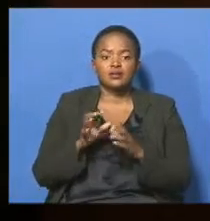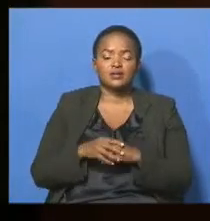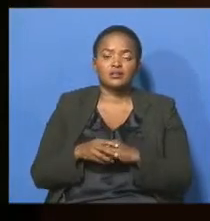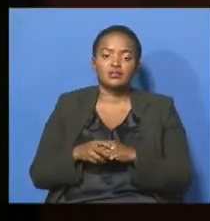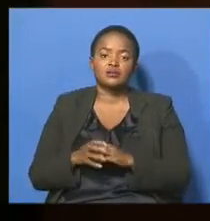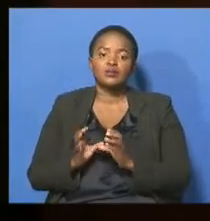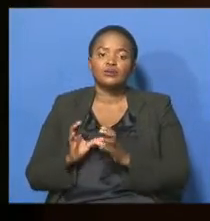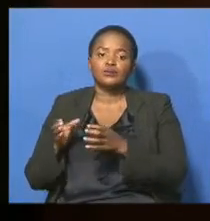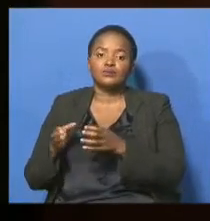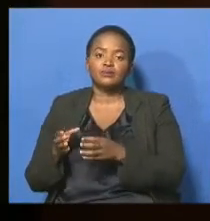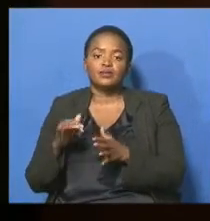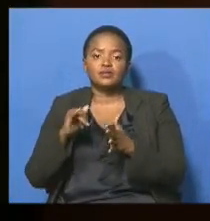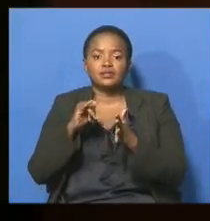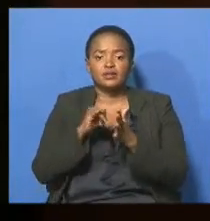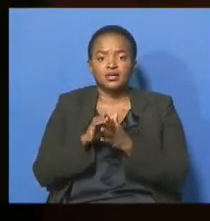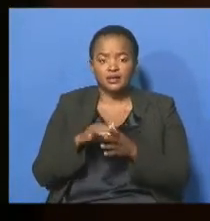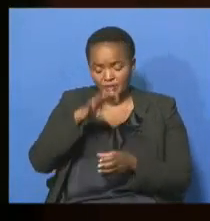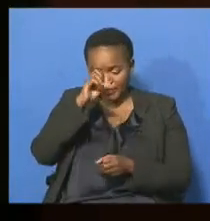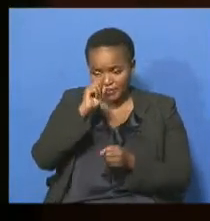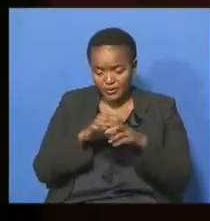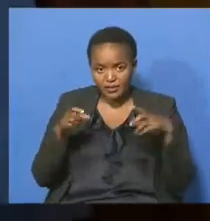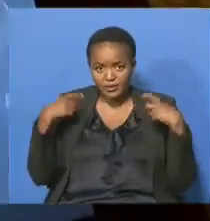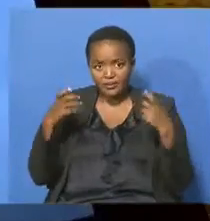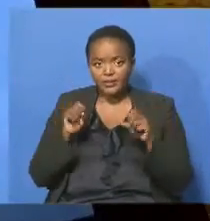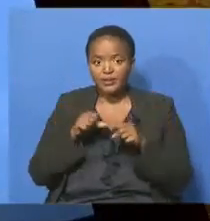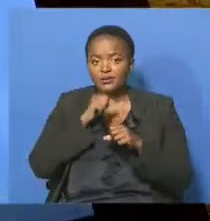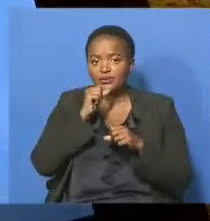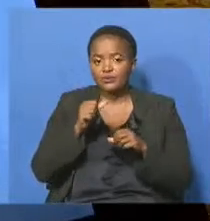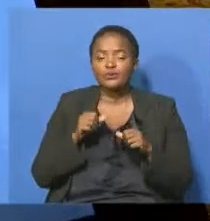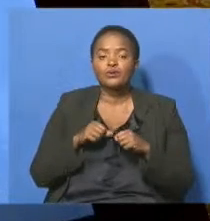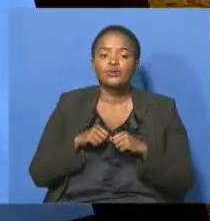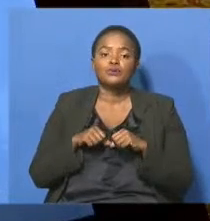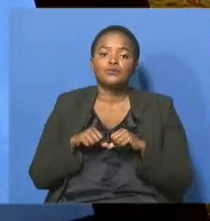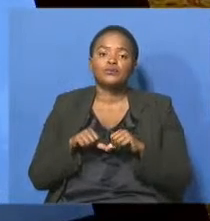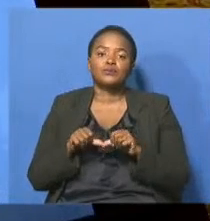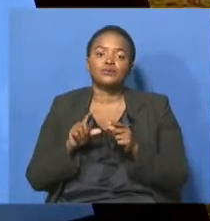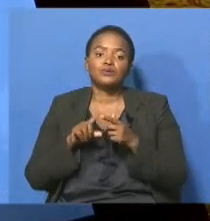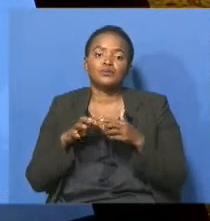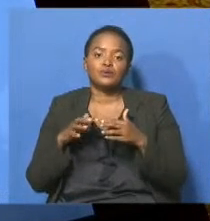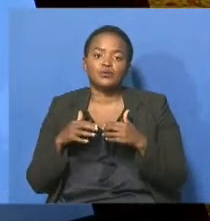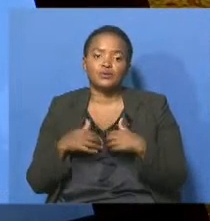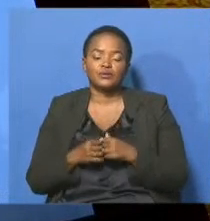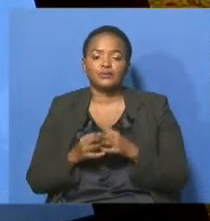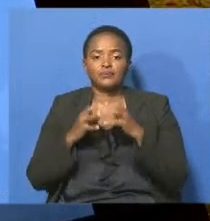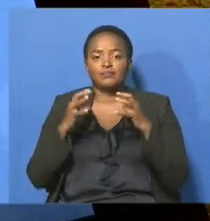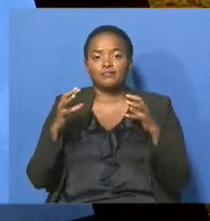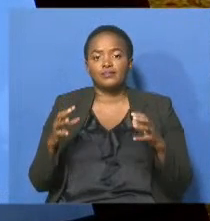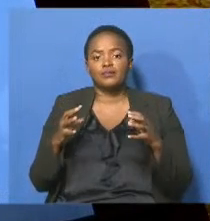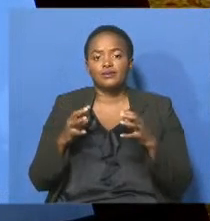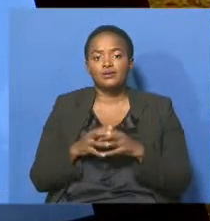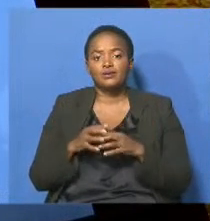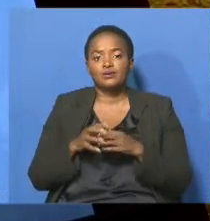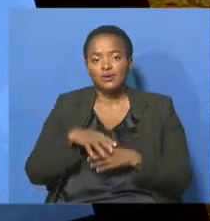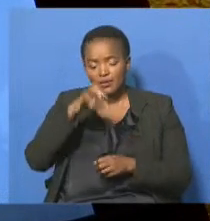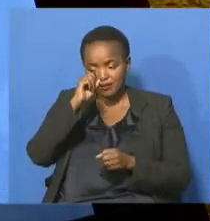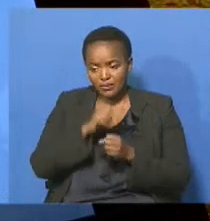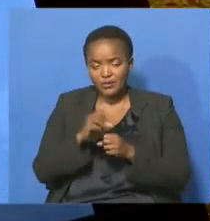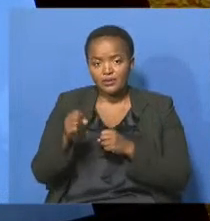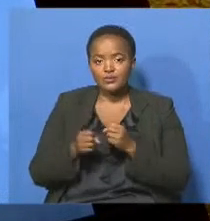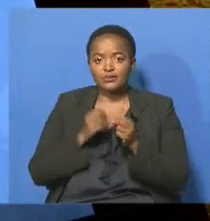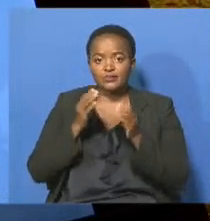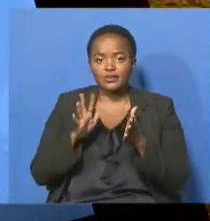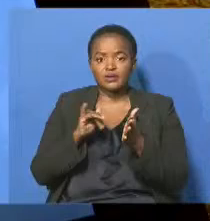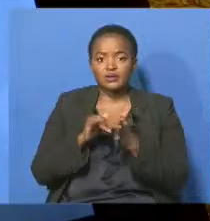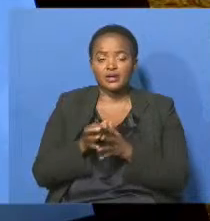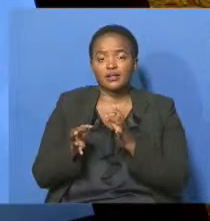because we are aware that as police, the government cannot sustain a very big bloated police force. So